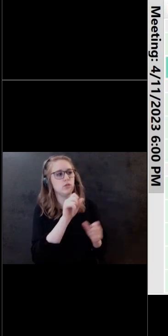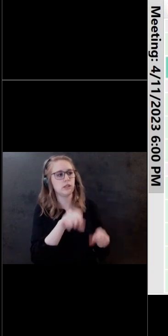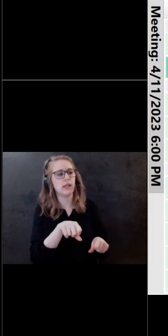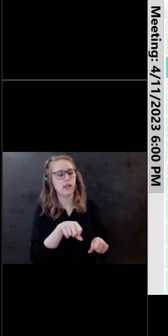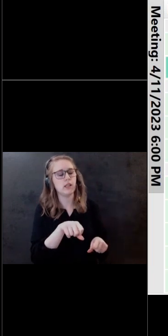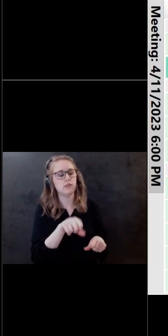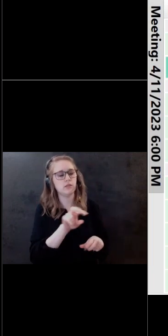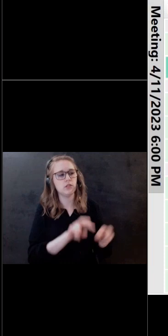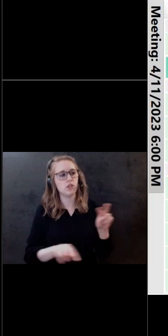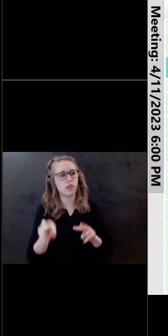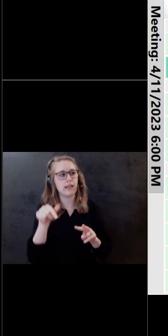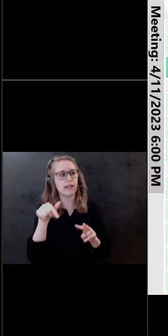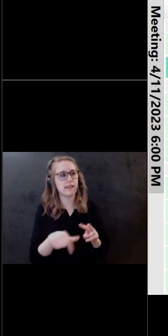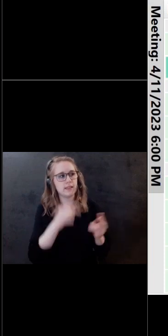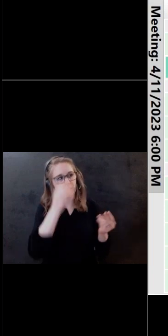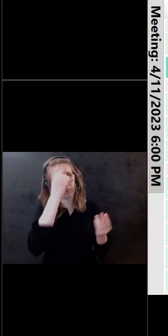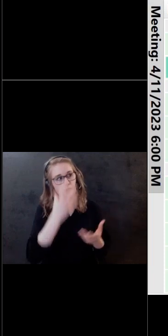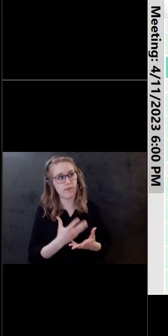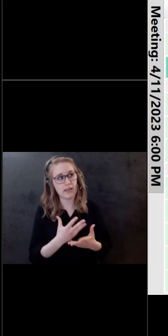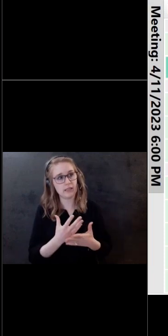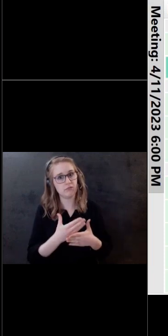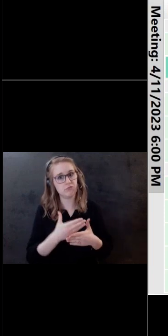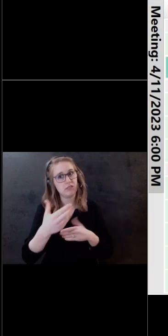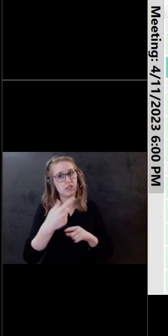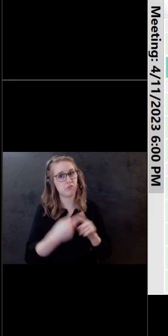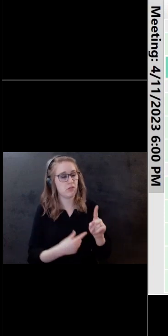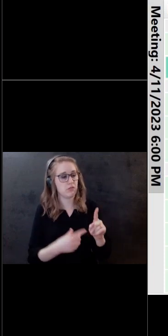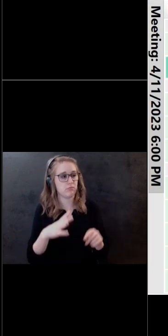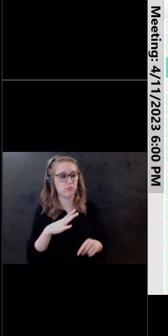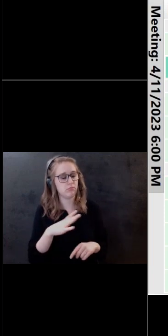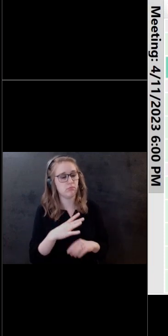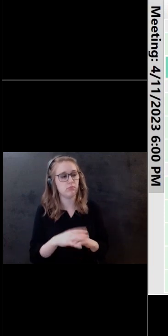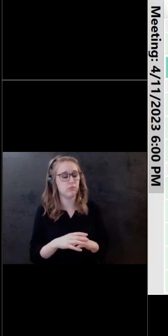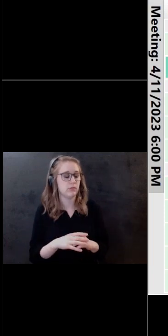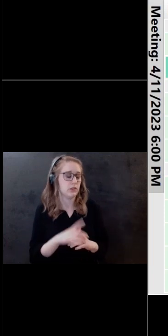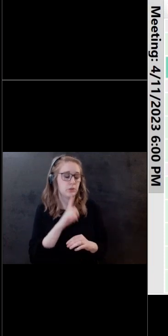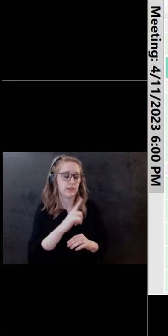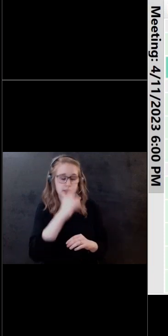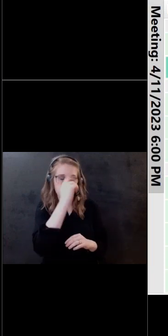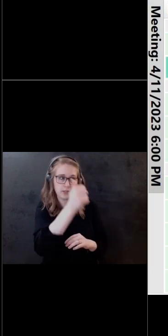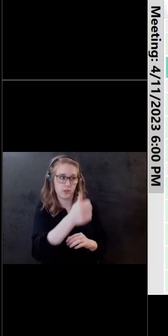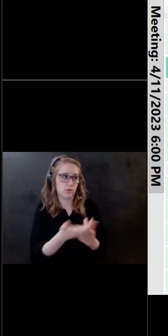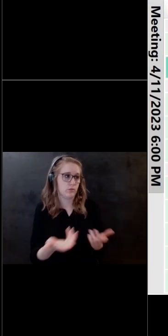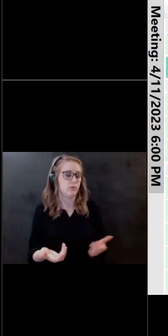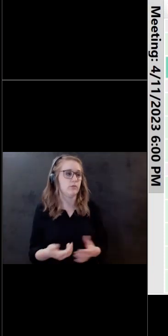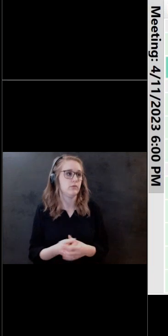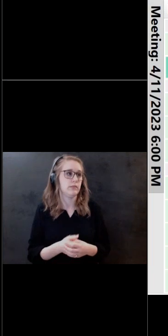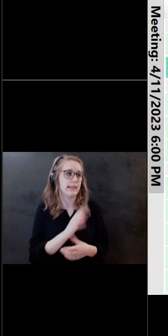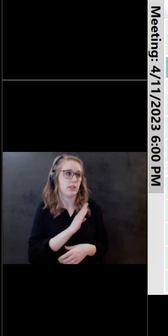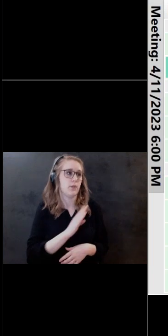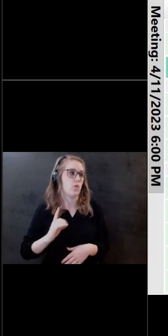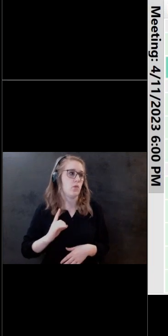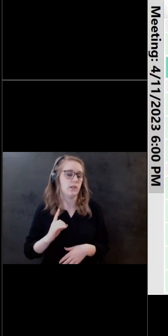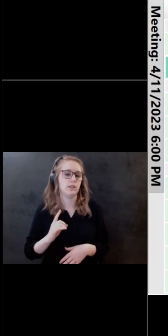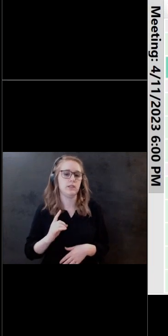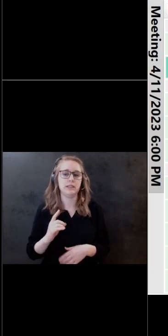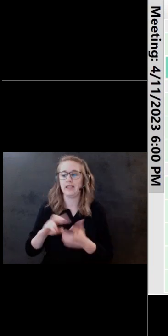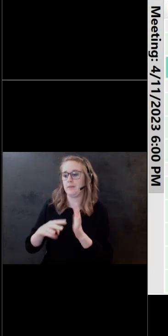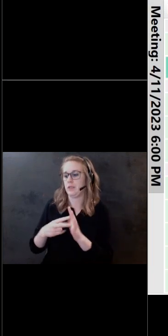can look at this and give us direction next month if you feel there's a need. I mean, it's really up to you as a board. I mean, right now, I